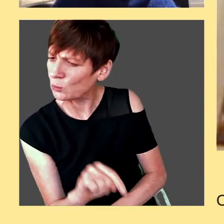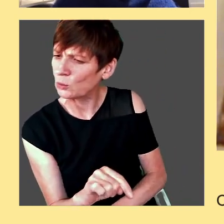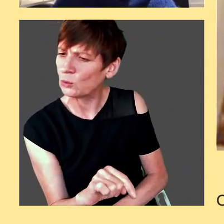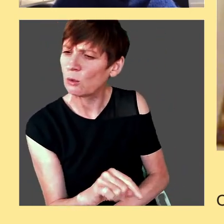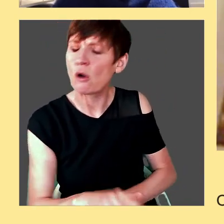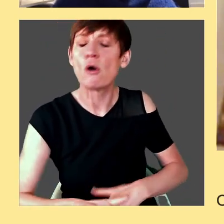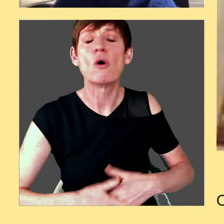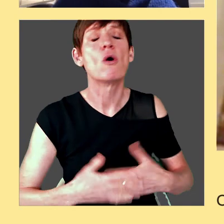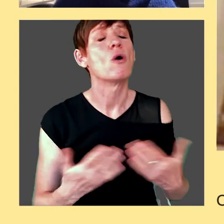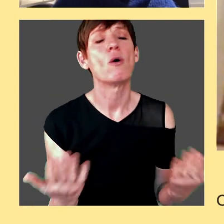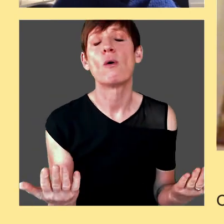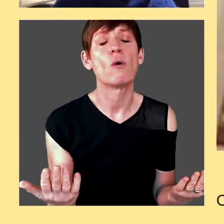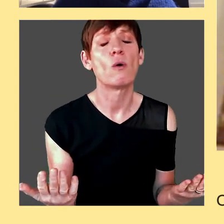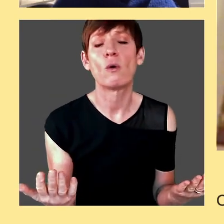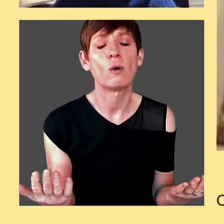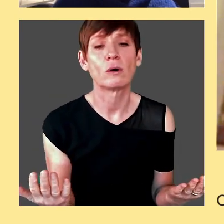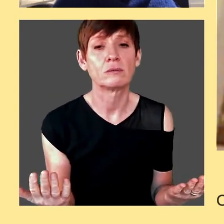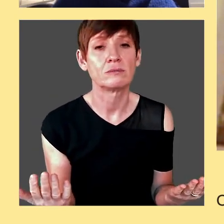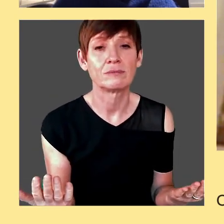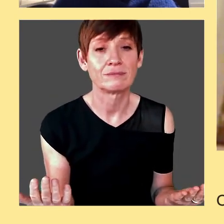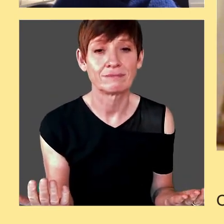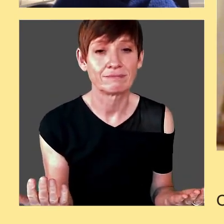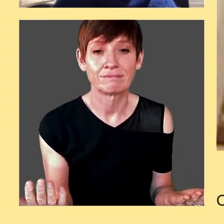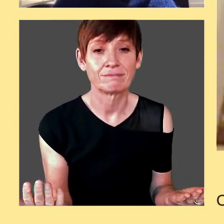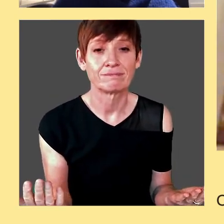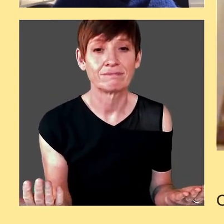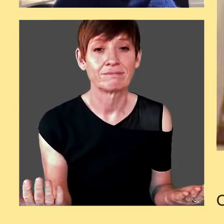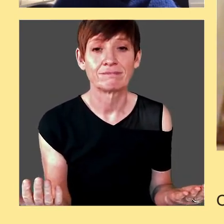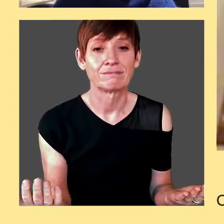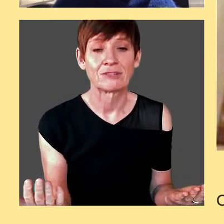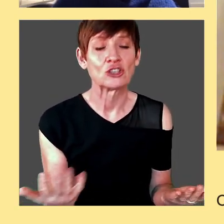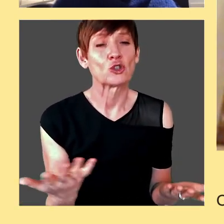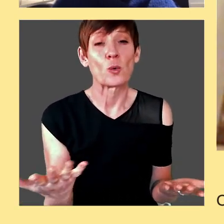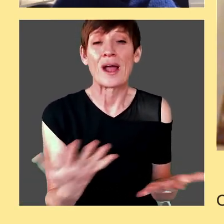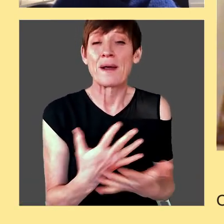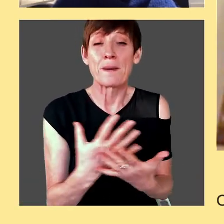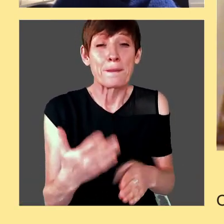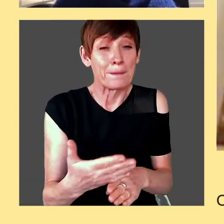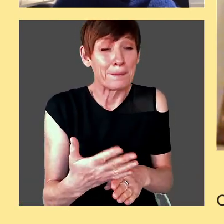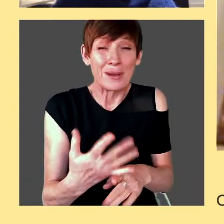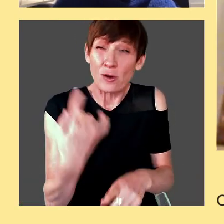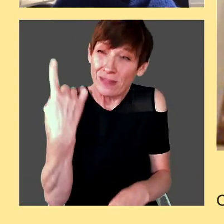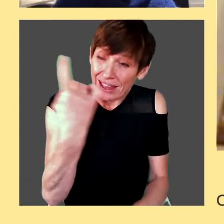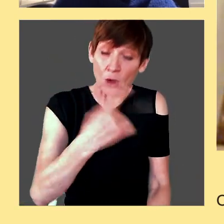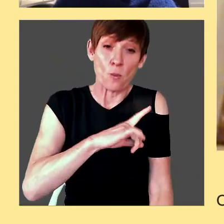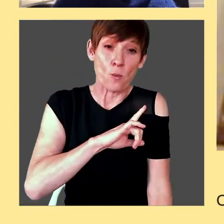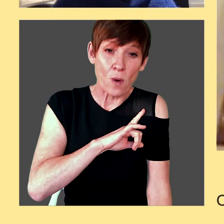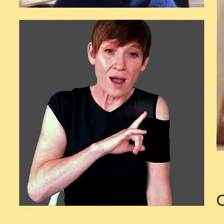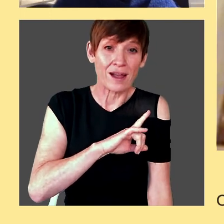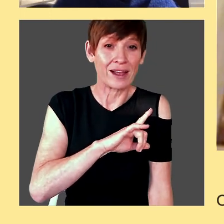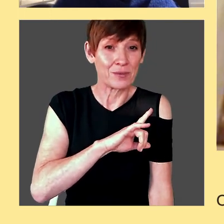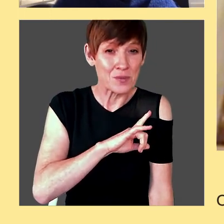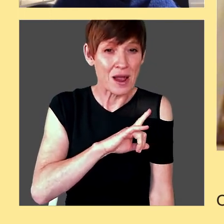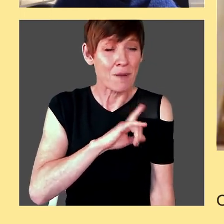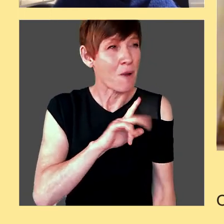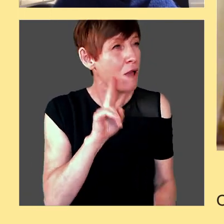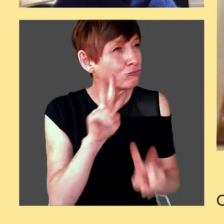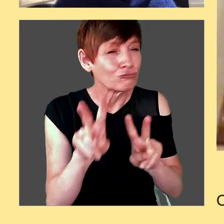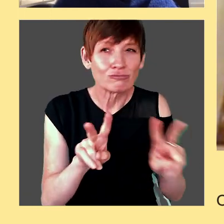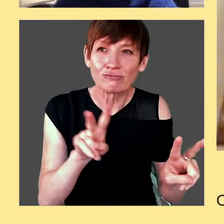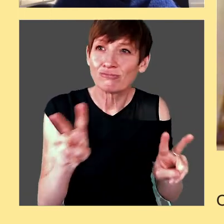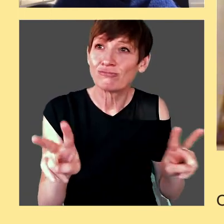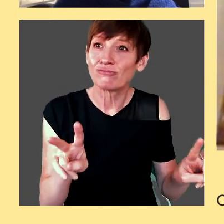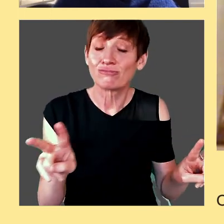why, you know, put the why before everything. And then a lot of things